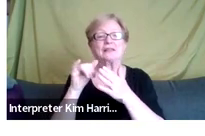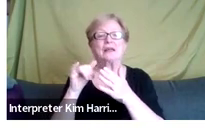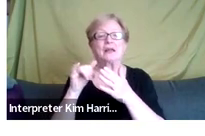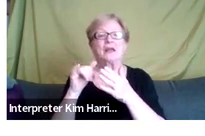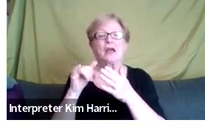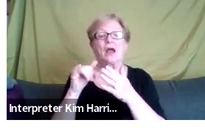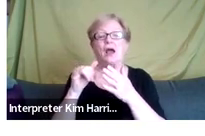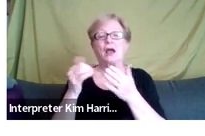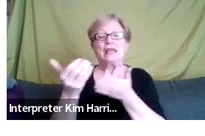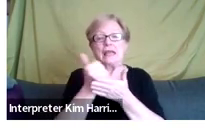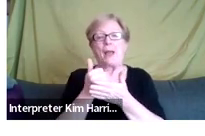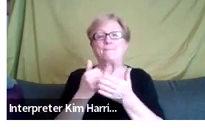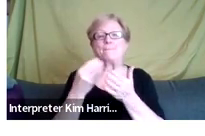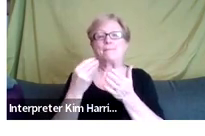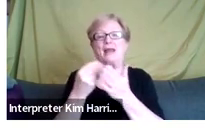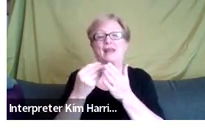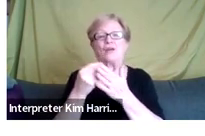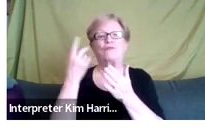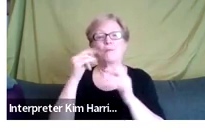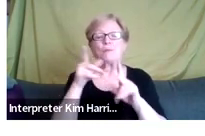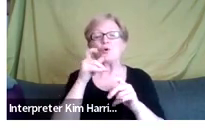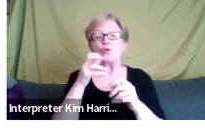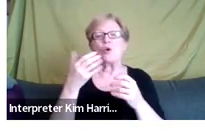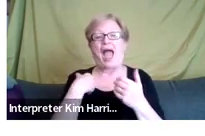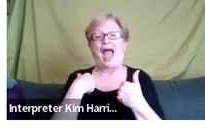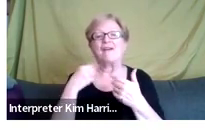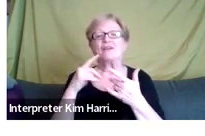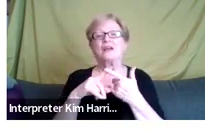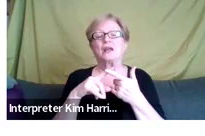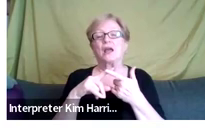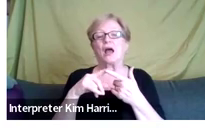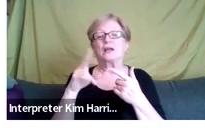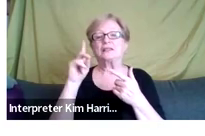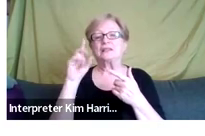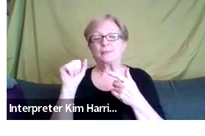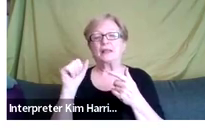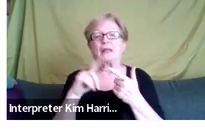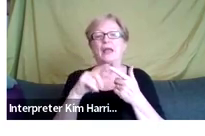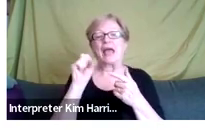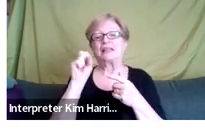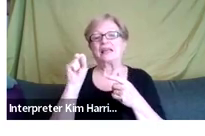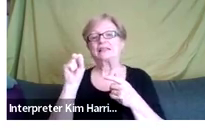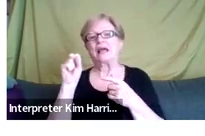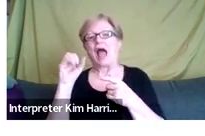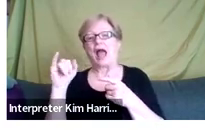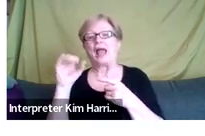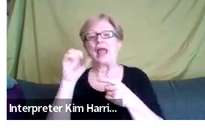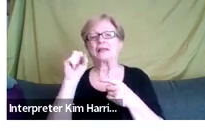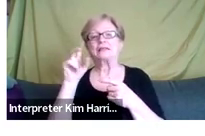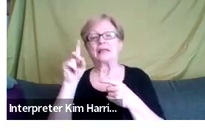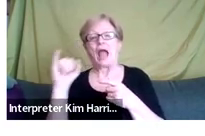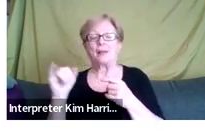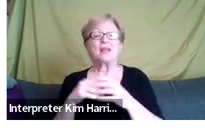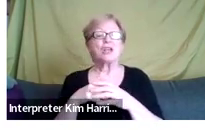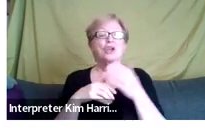those who are on SSI and SSDI as such. And also, we need